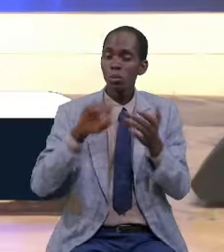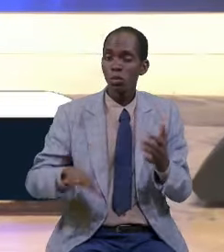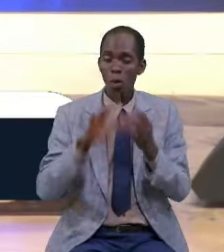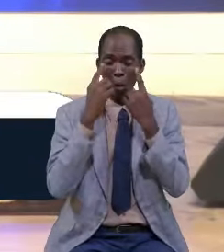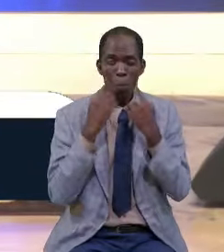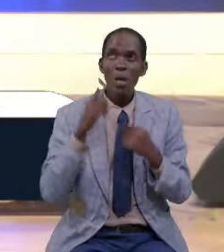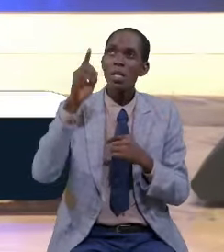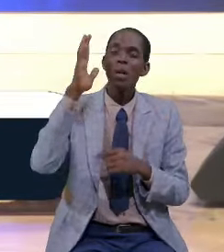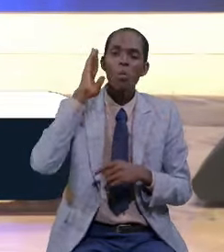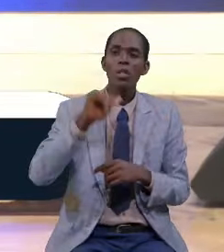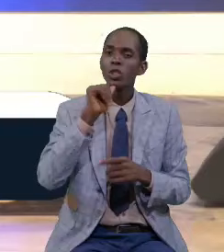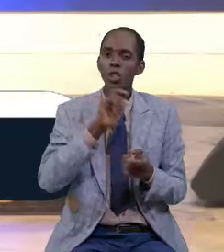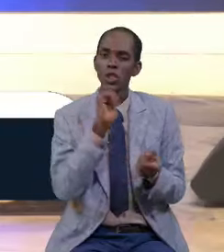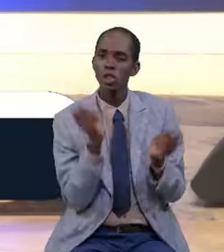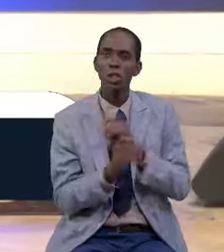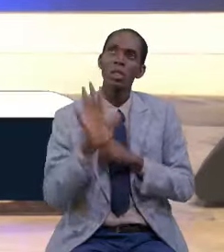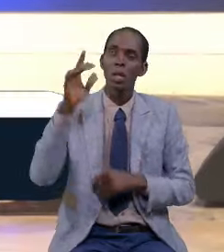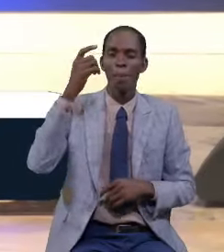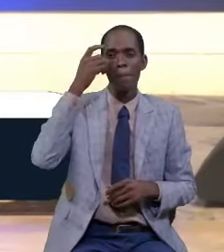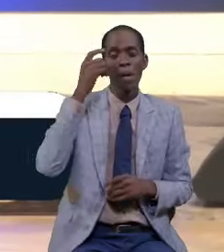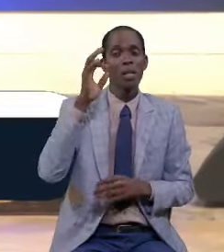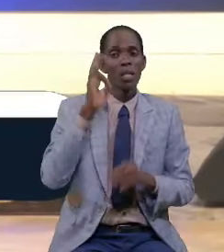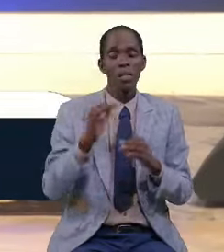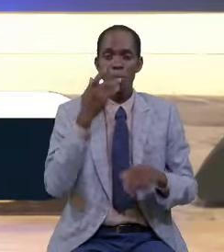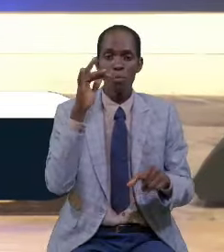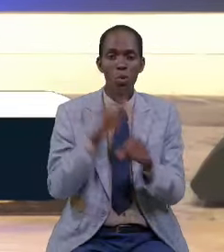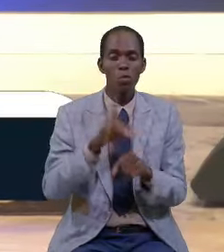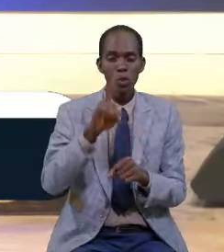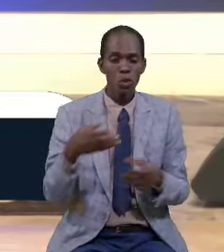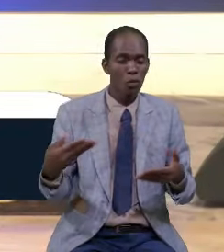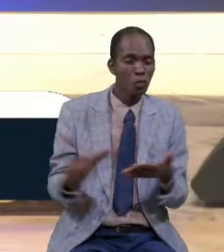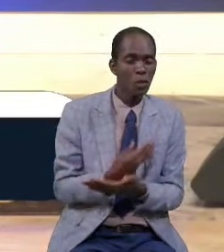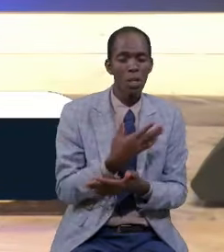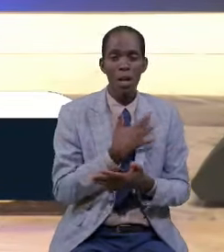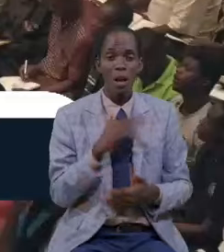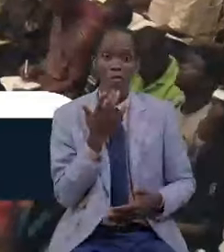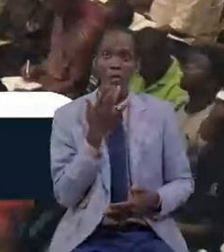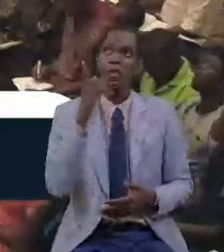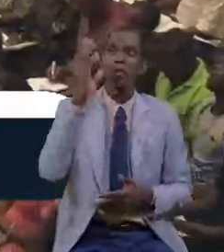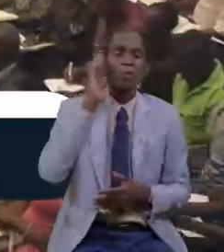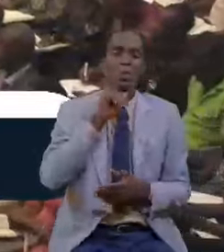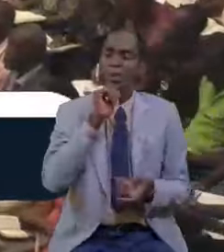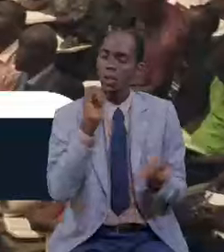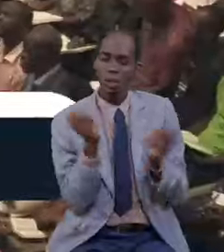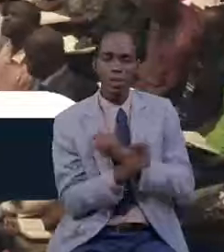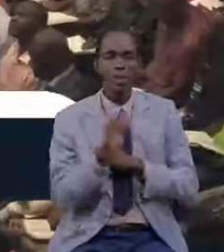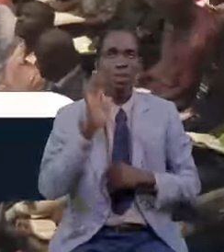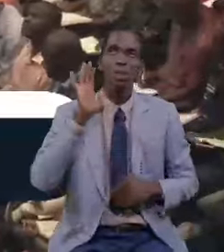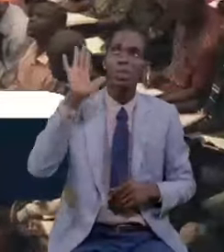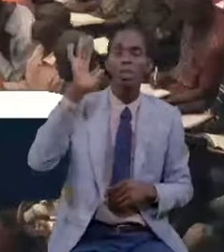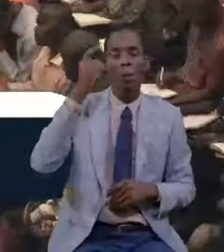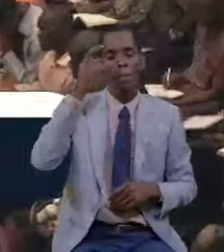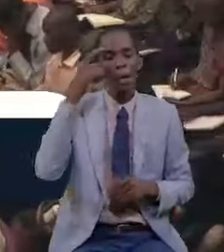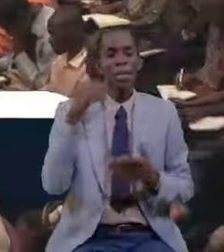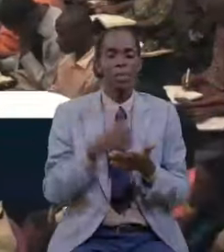his mind. If he says refreshing and favor is coming upon your life tonight, he will not change his mind. It will be